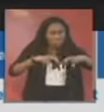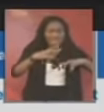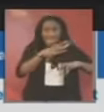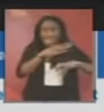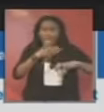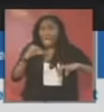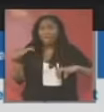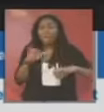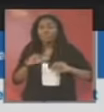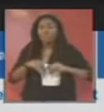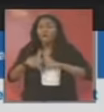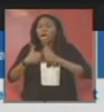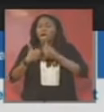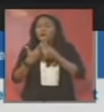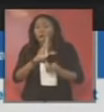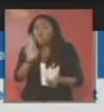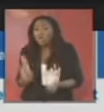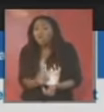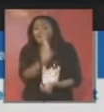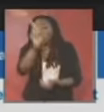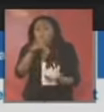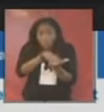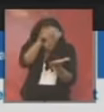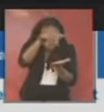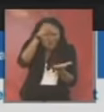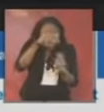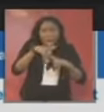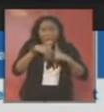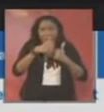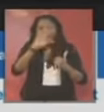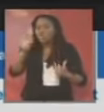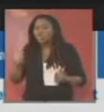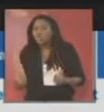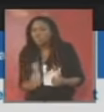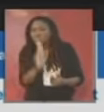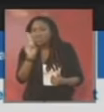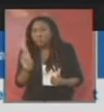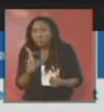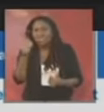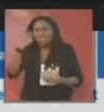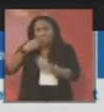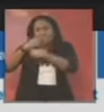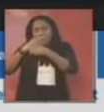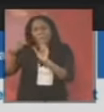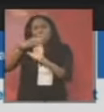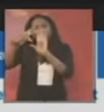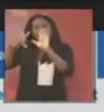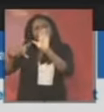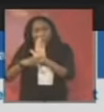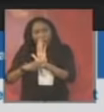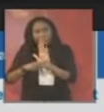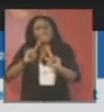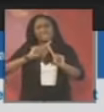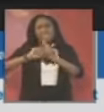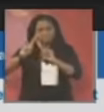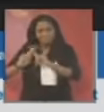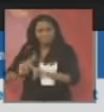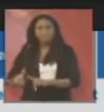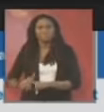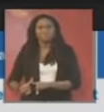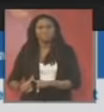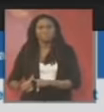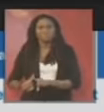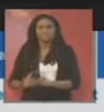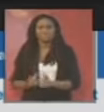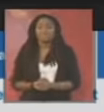available research evidence in decision making by policymakers and health systems managers. Importantly, we